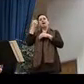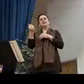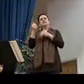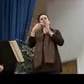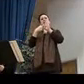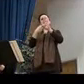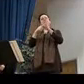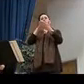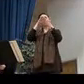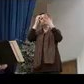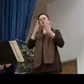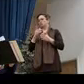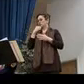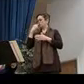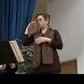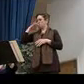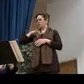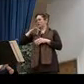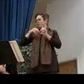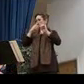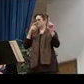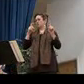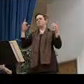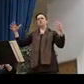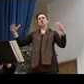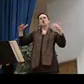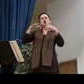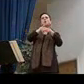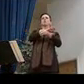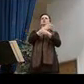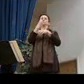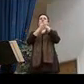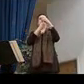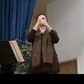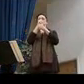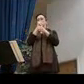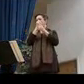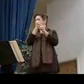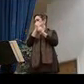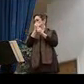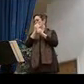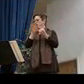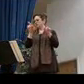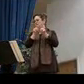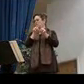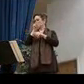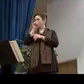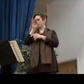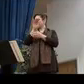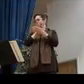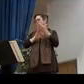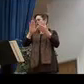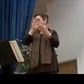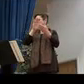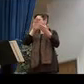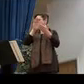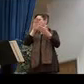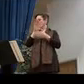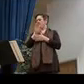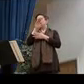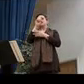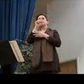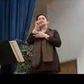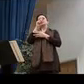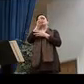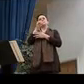a comprehensive two-year institution such as Great Falls College. Stacey and Eva are